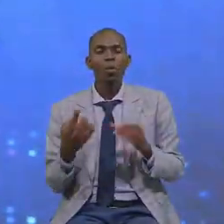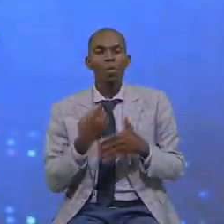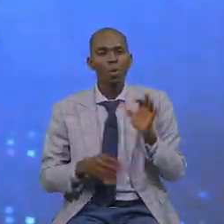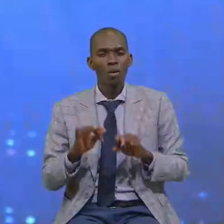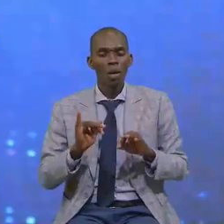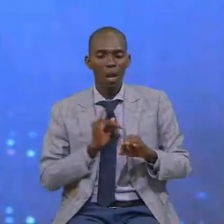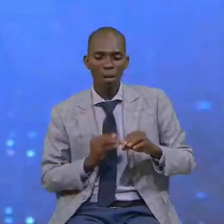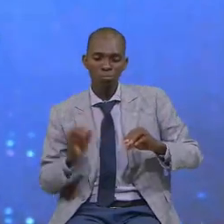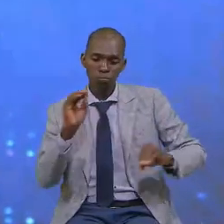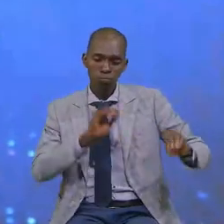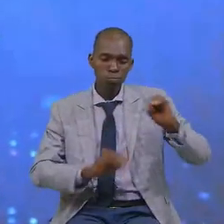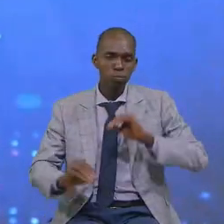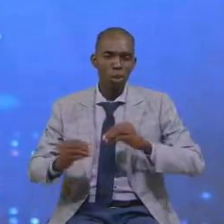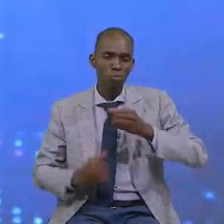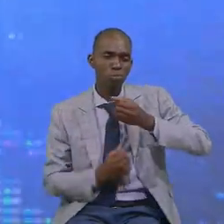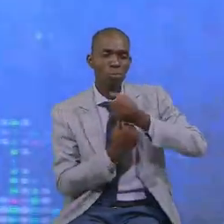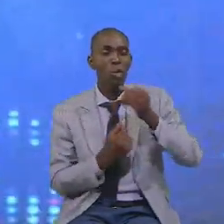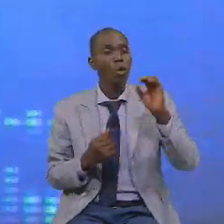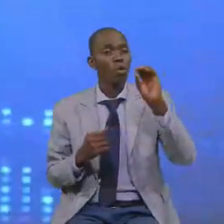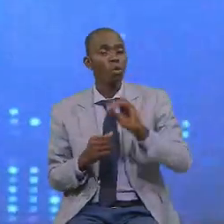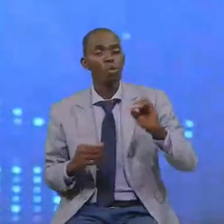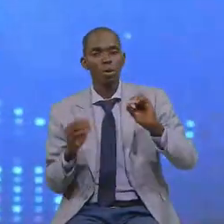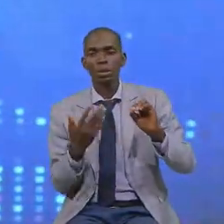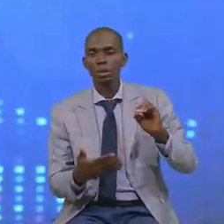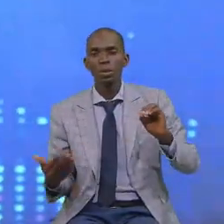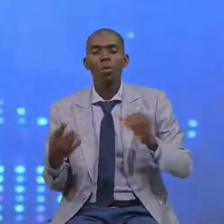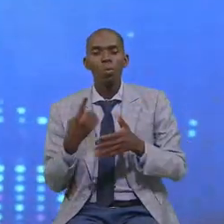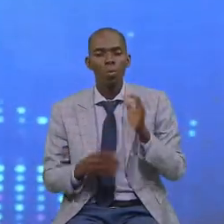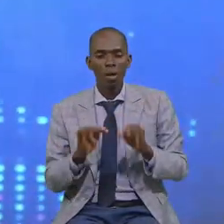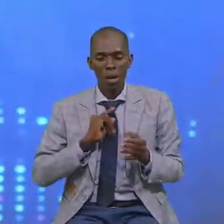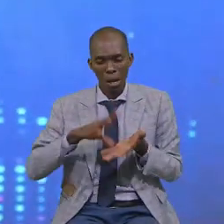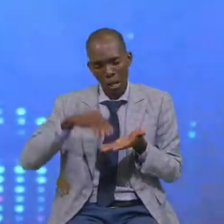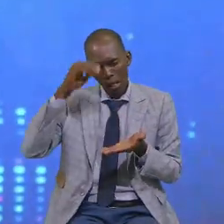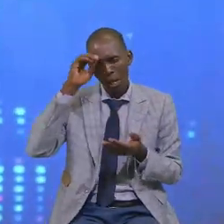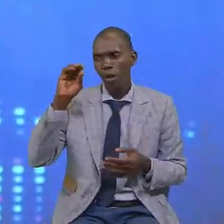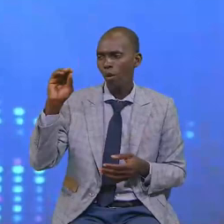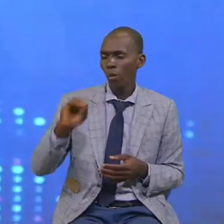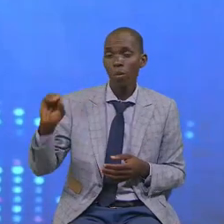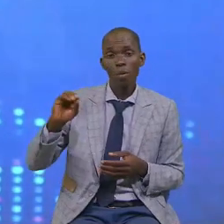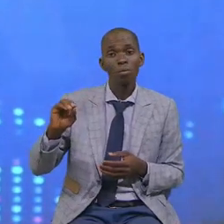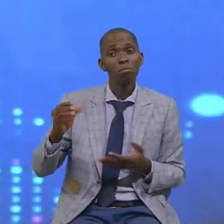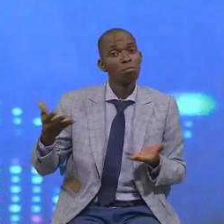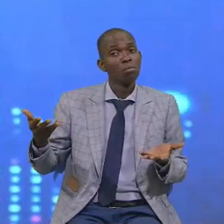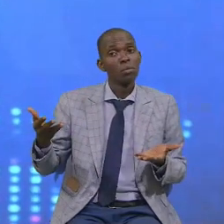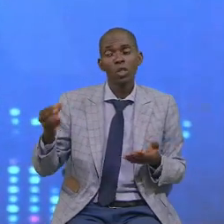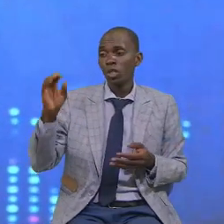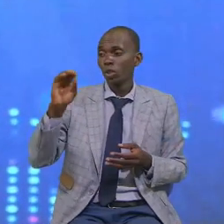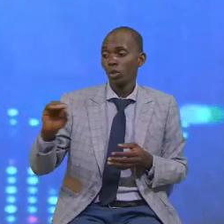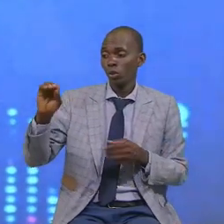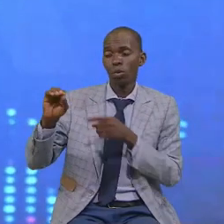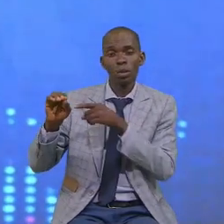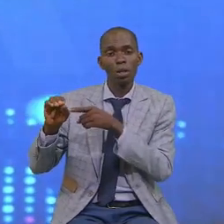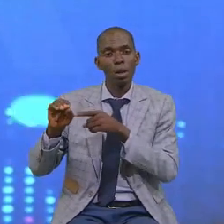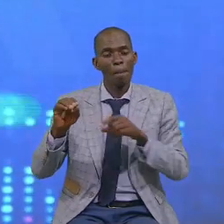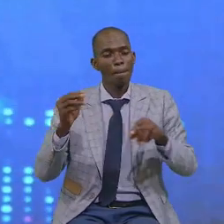zero? What if I learn zero? Well, zero multiplied